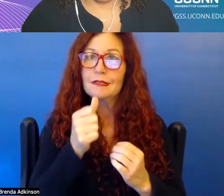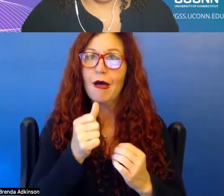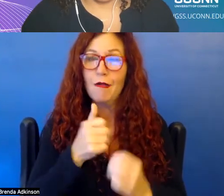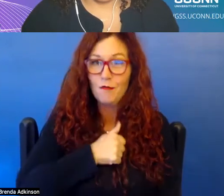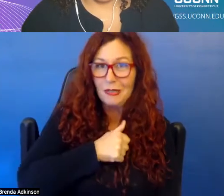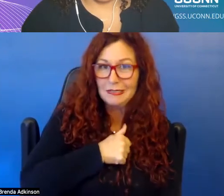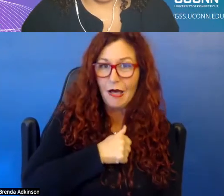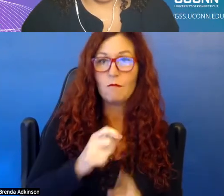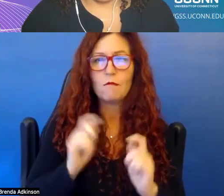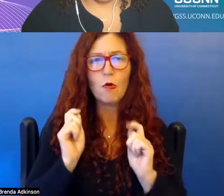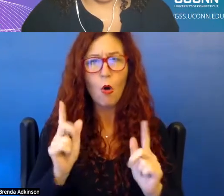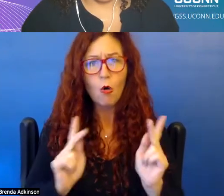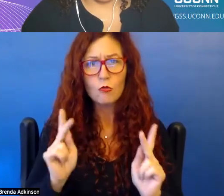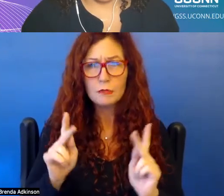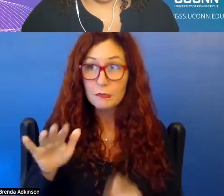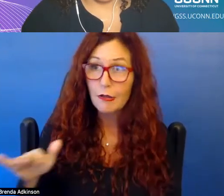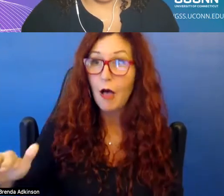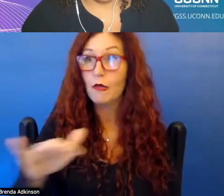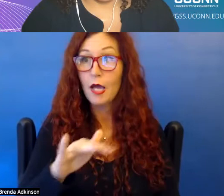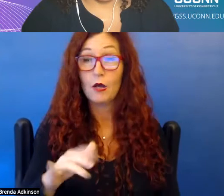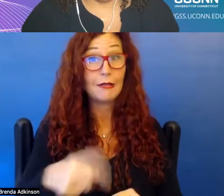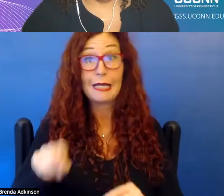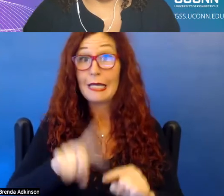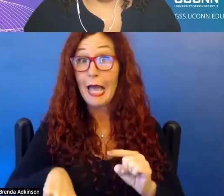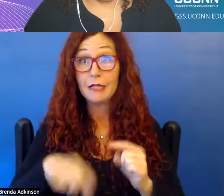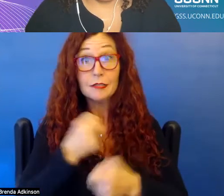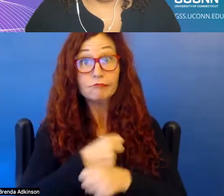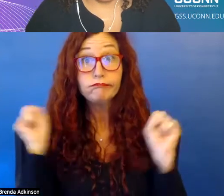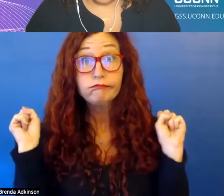who cannot say it, so that they hopefully will not feel shame.